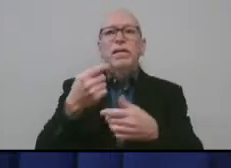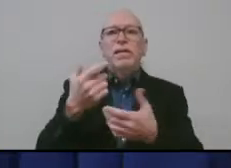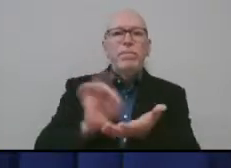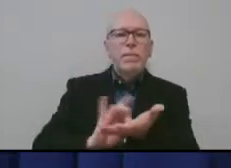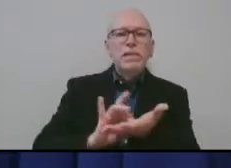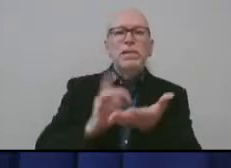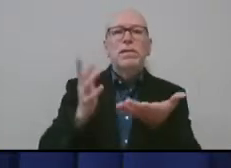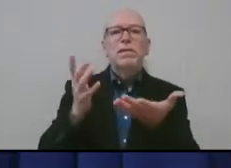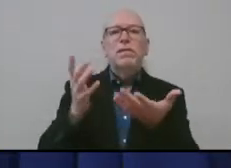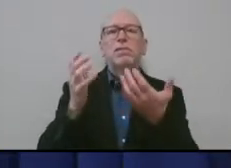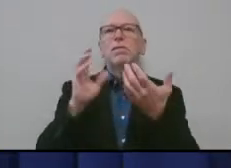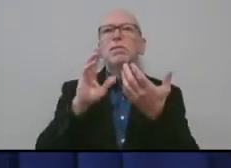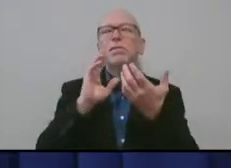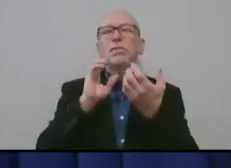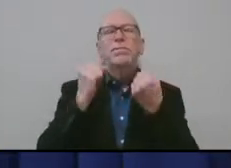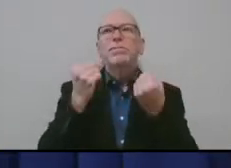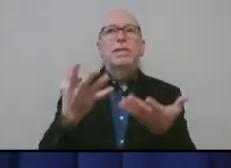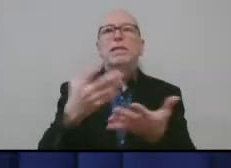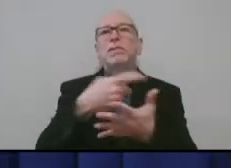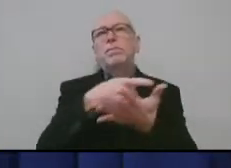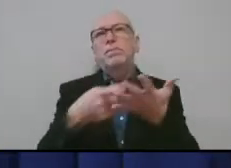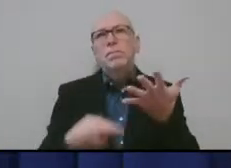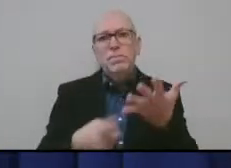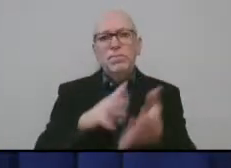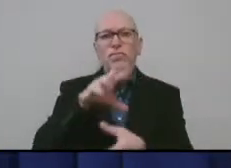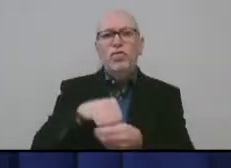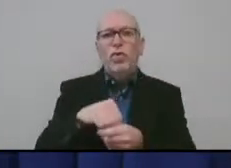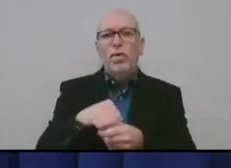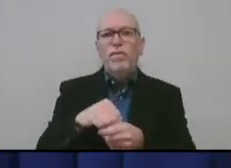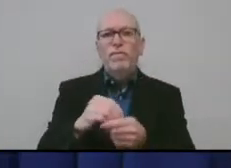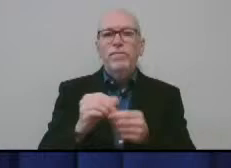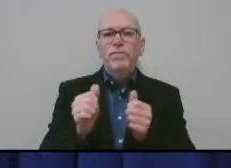A lot goes into